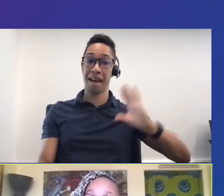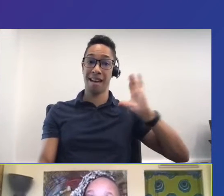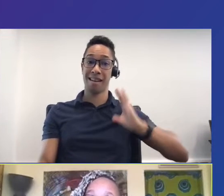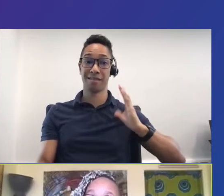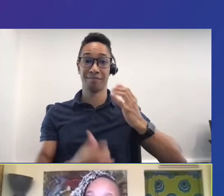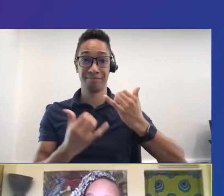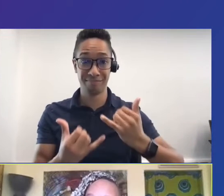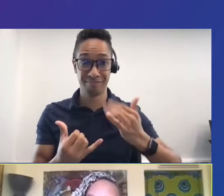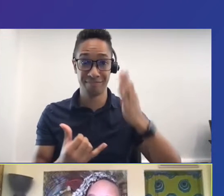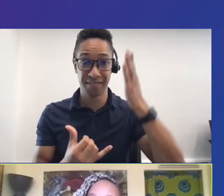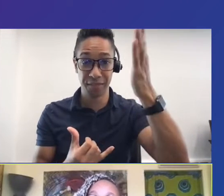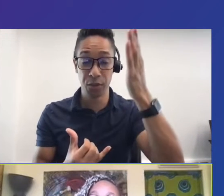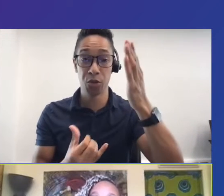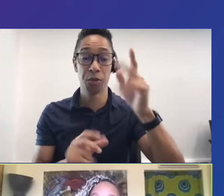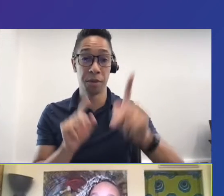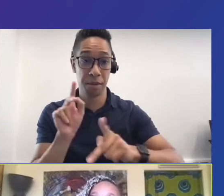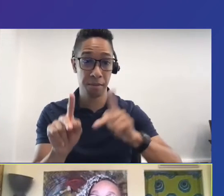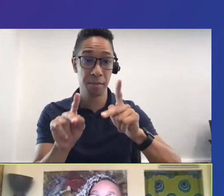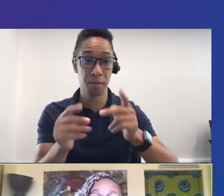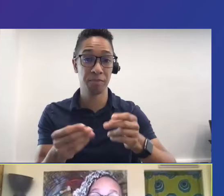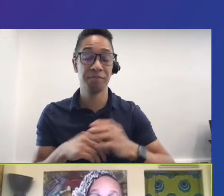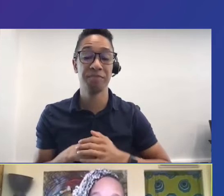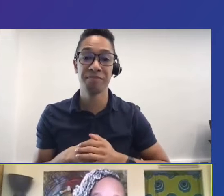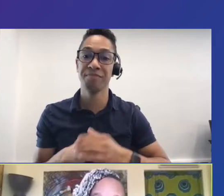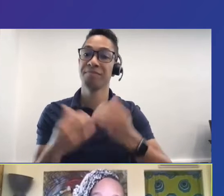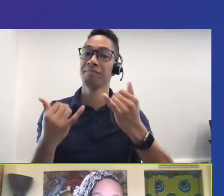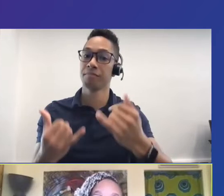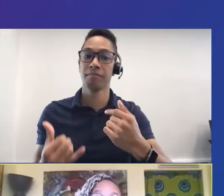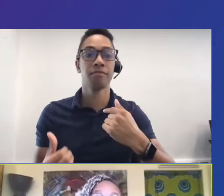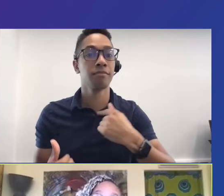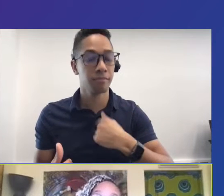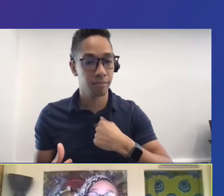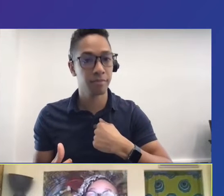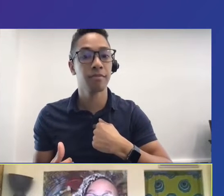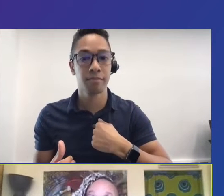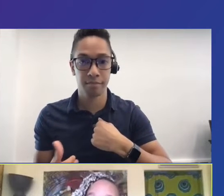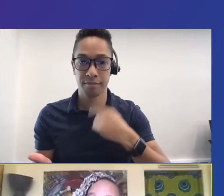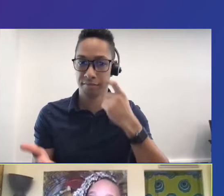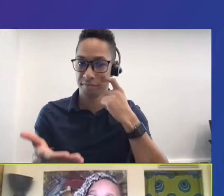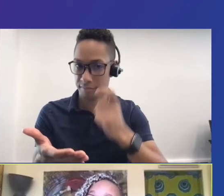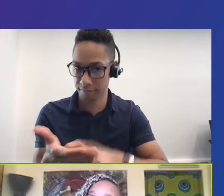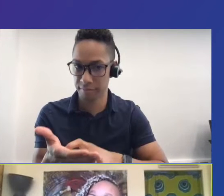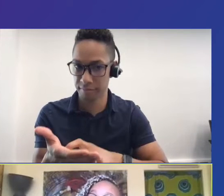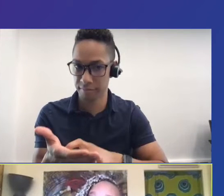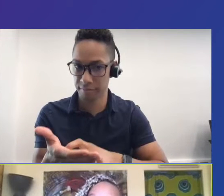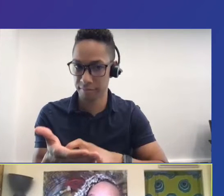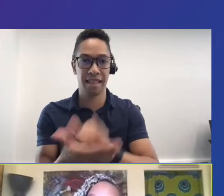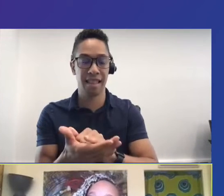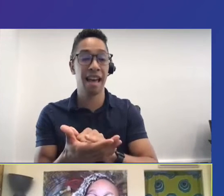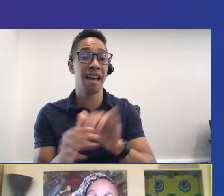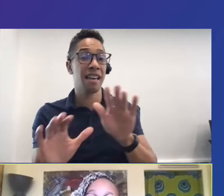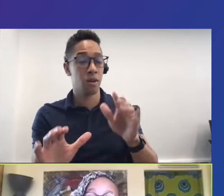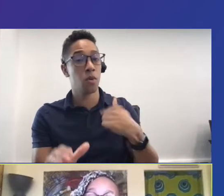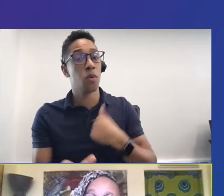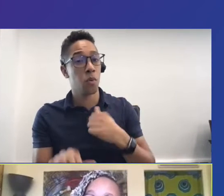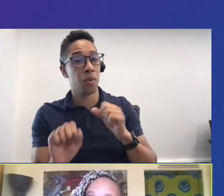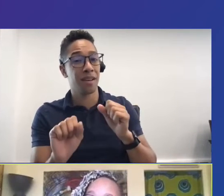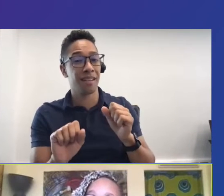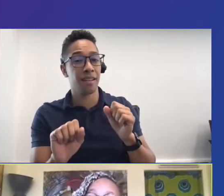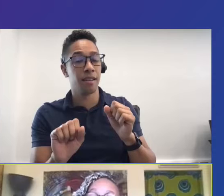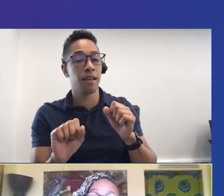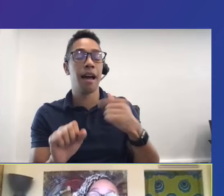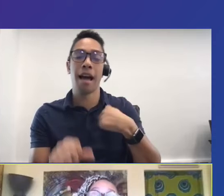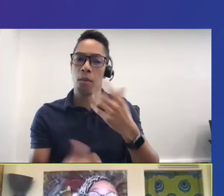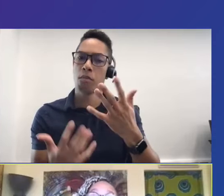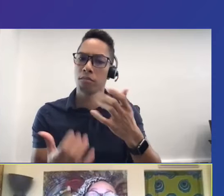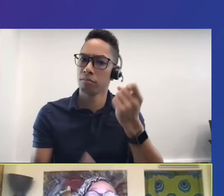Munsee Lenape people. And although I renounce the theater that Indigenous land acknowledgements can often become, I also understand